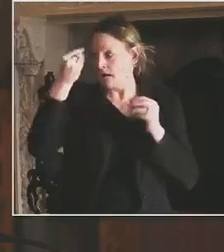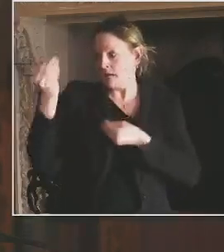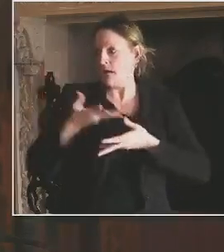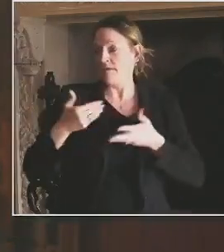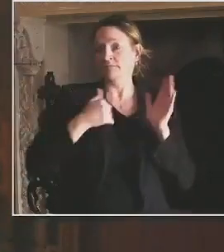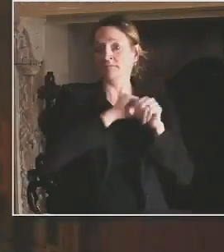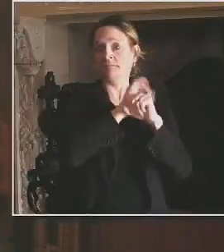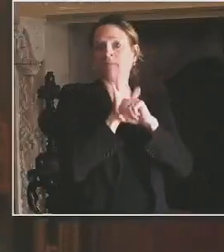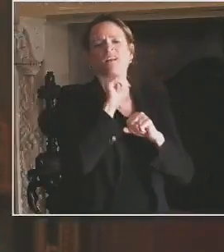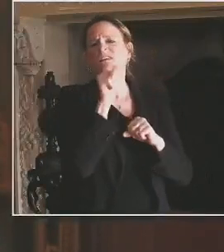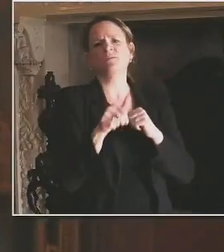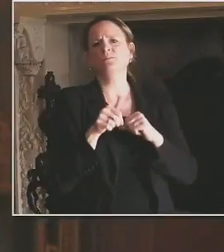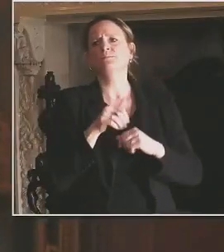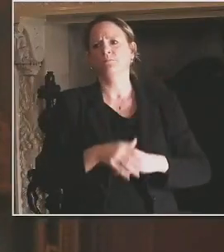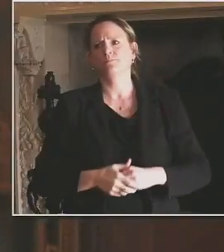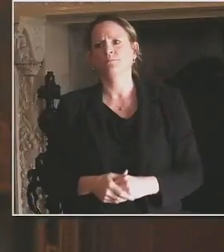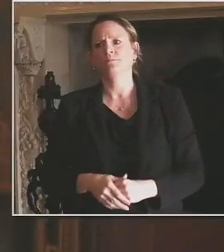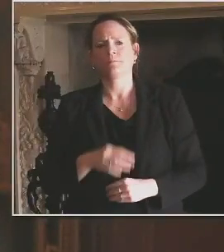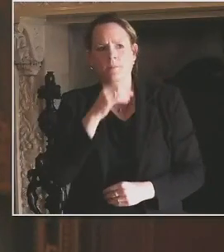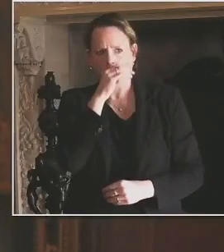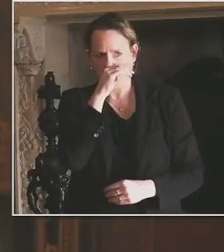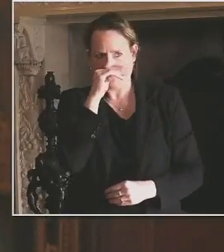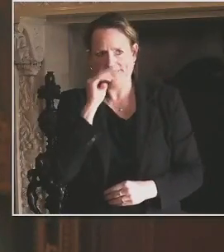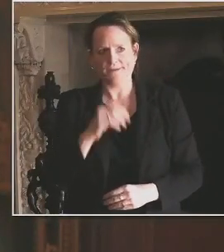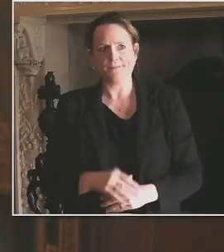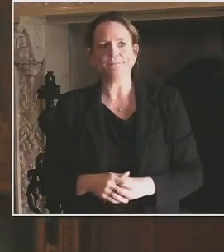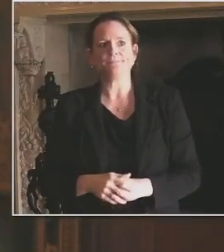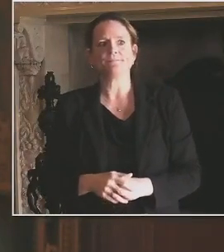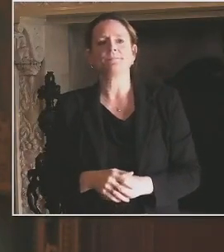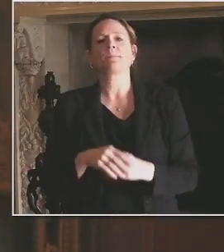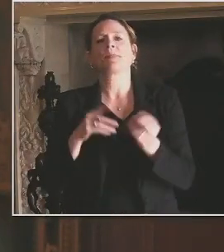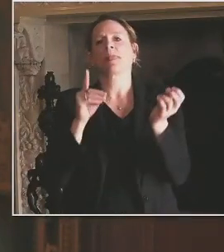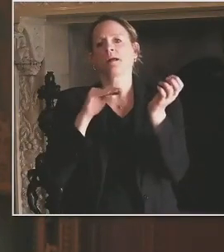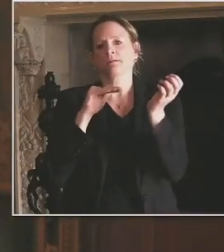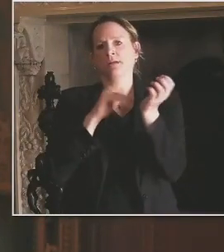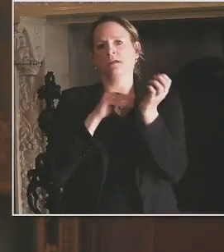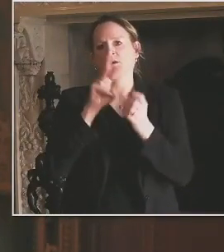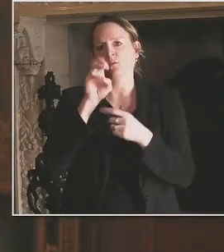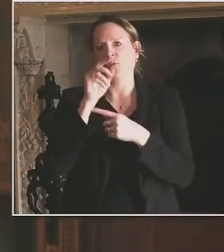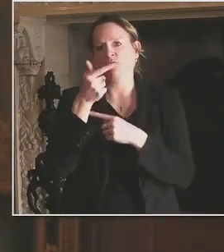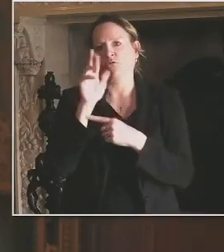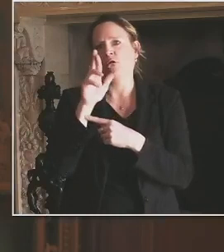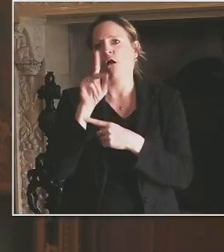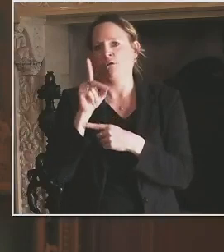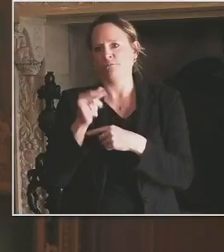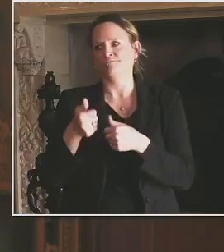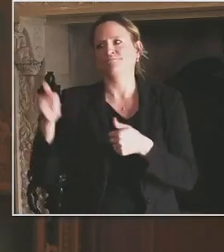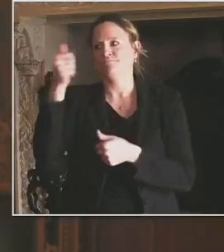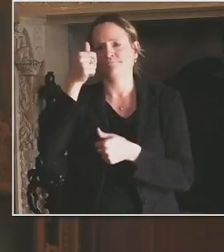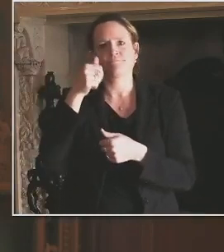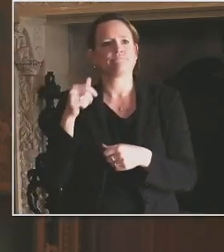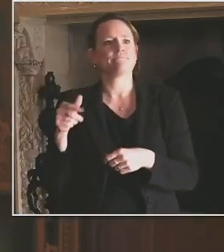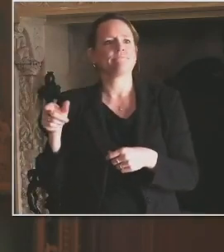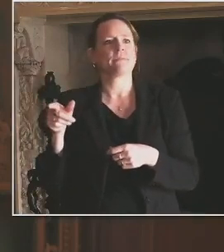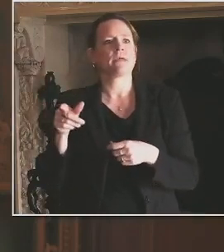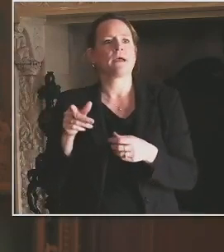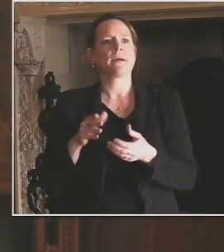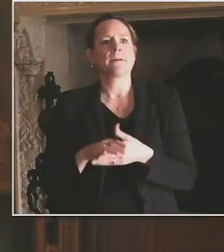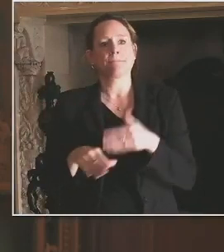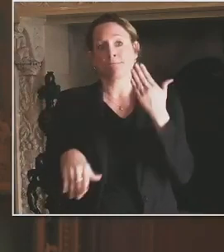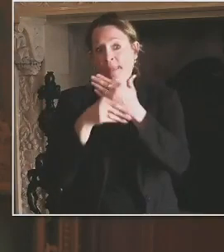efforts around using antibody tests are really on the research and epidemiology or the surveillance side.